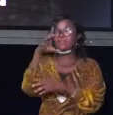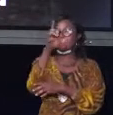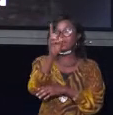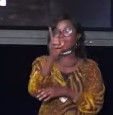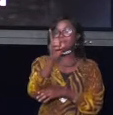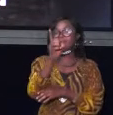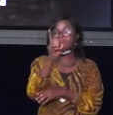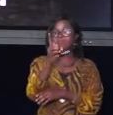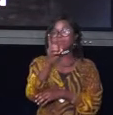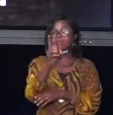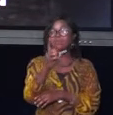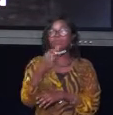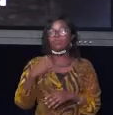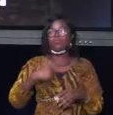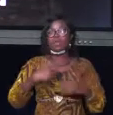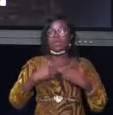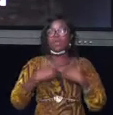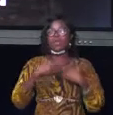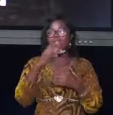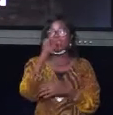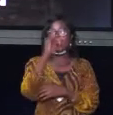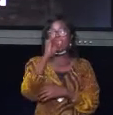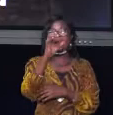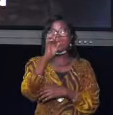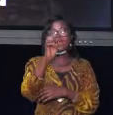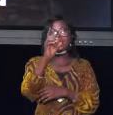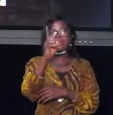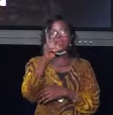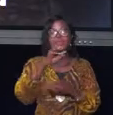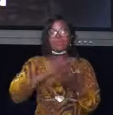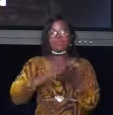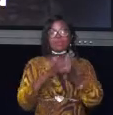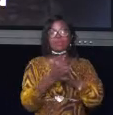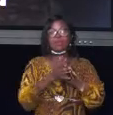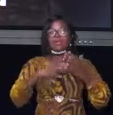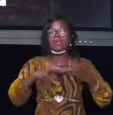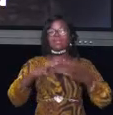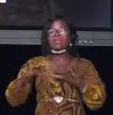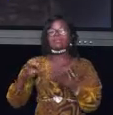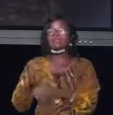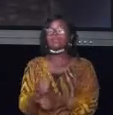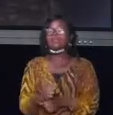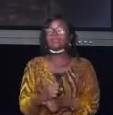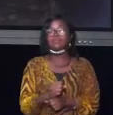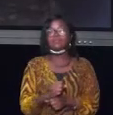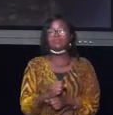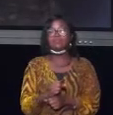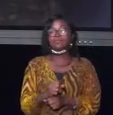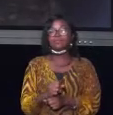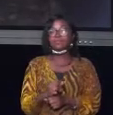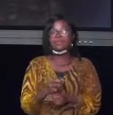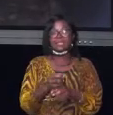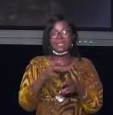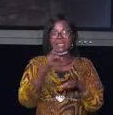is eliminated and we had IED. It becomes classified.